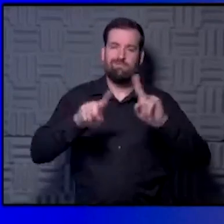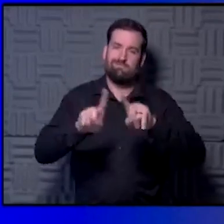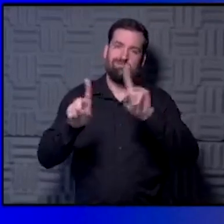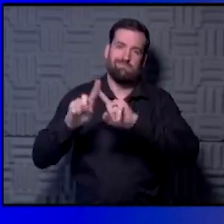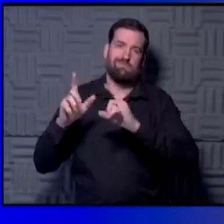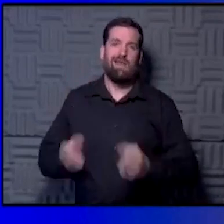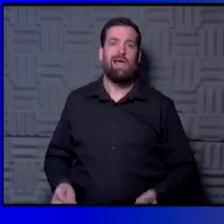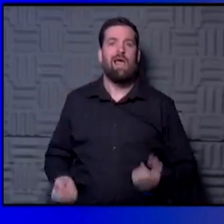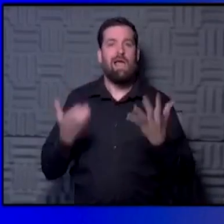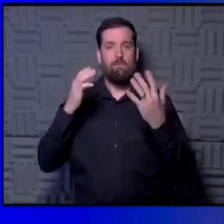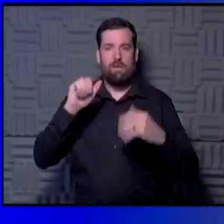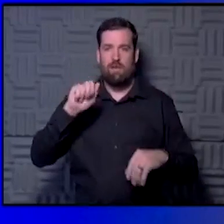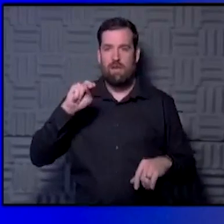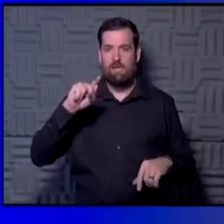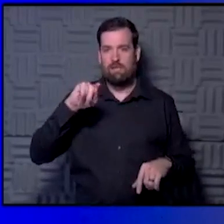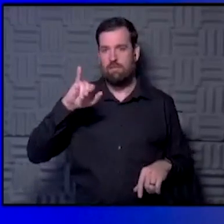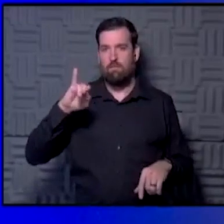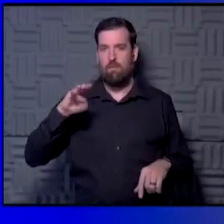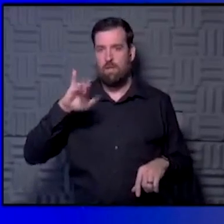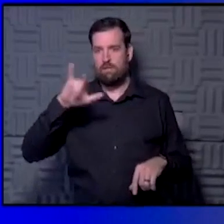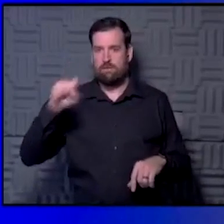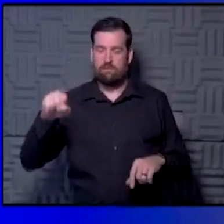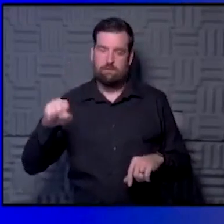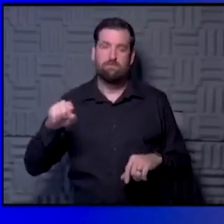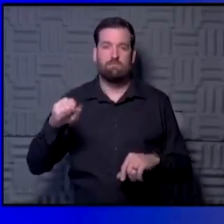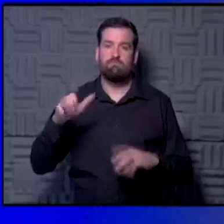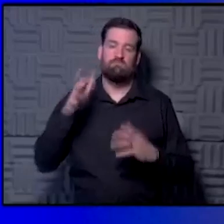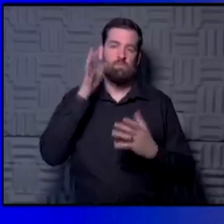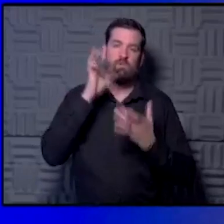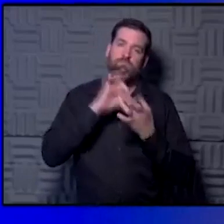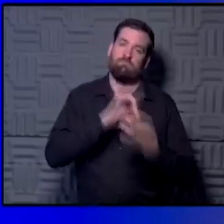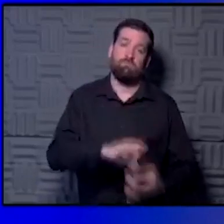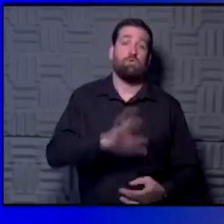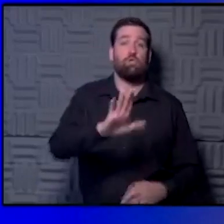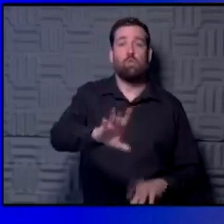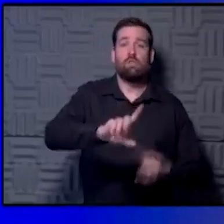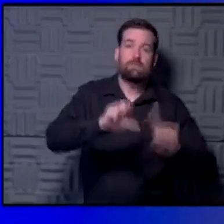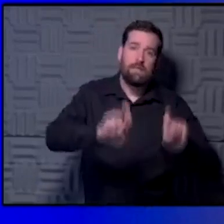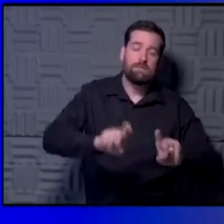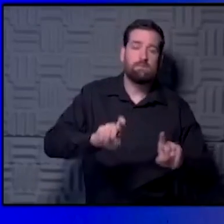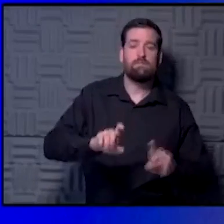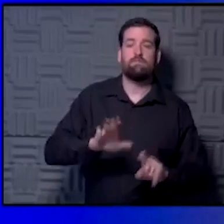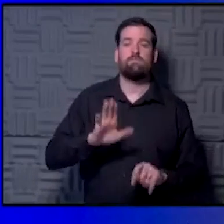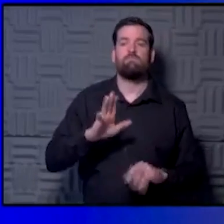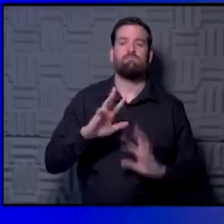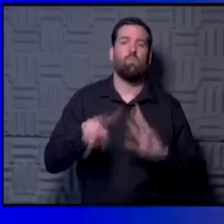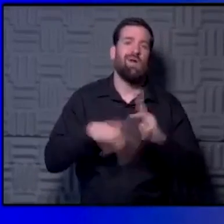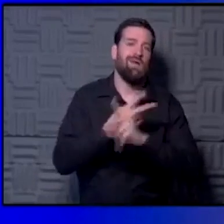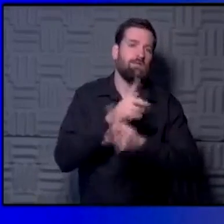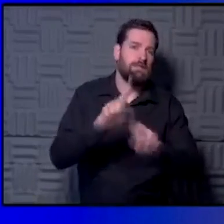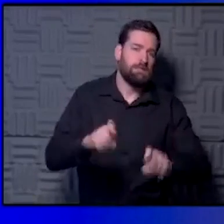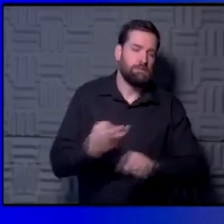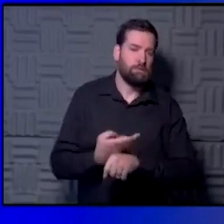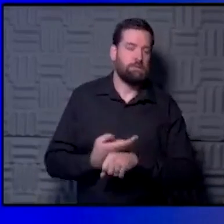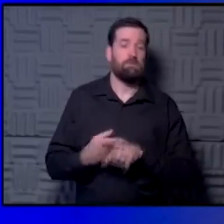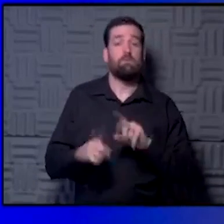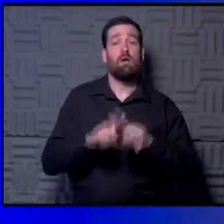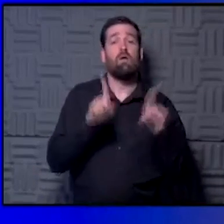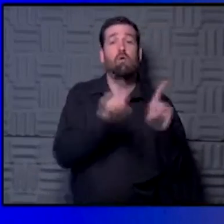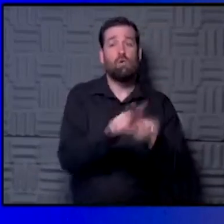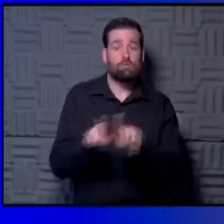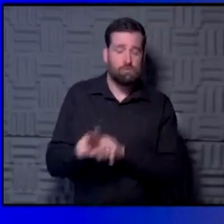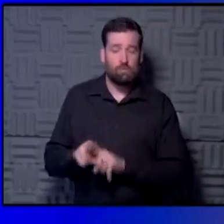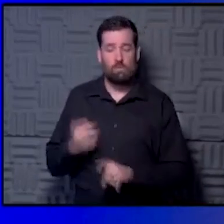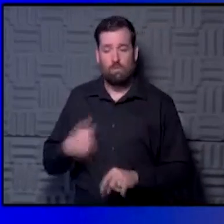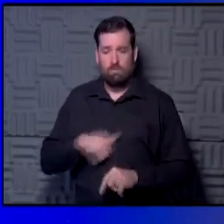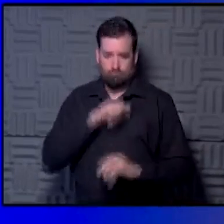amounts of antibodies at certain time period. I think that will have to do with what your assay is using, but also understand that we are